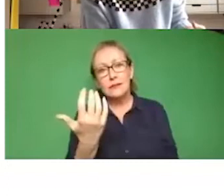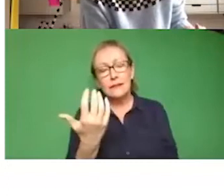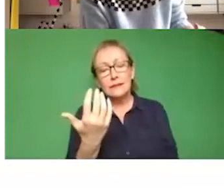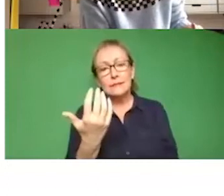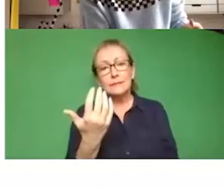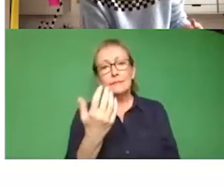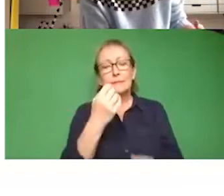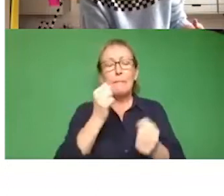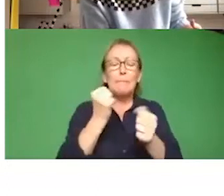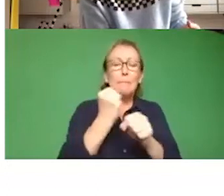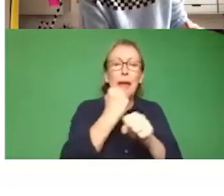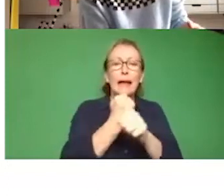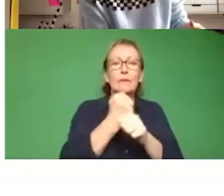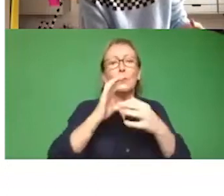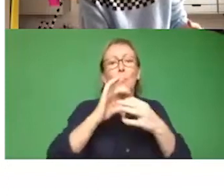sort of lovingly made, you know,